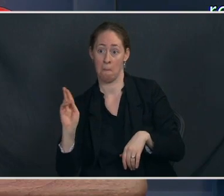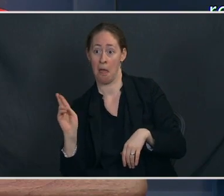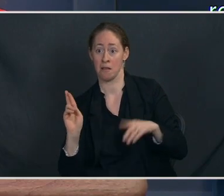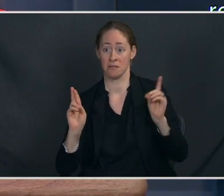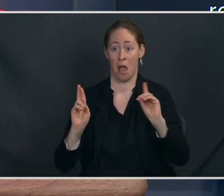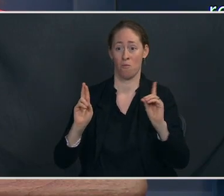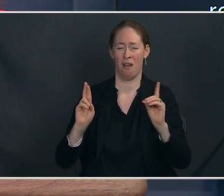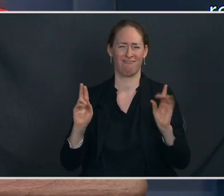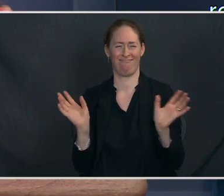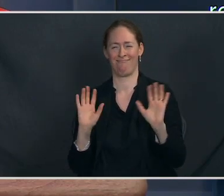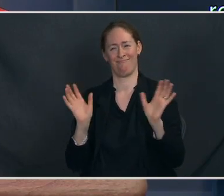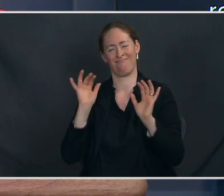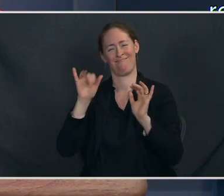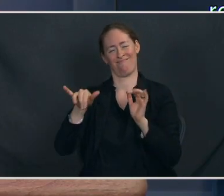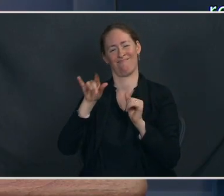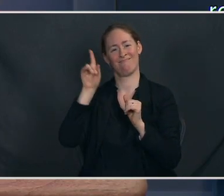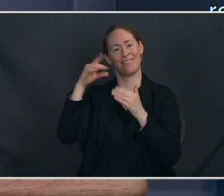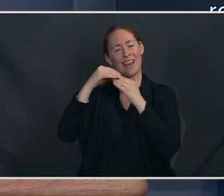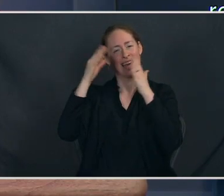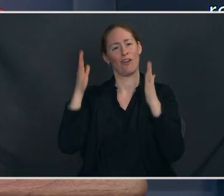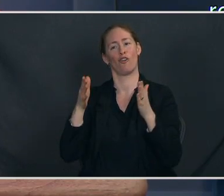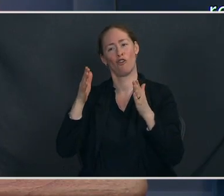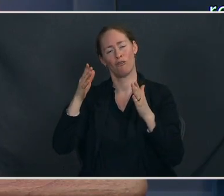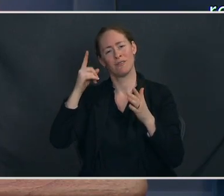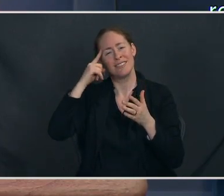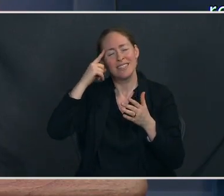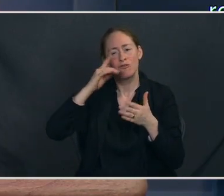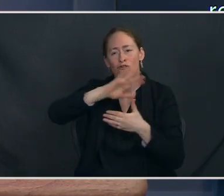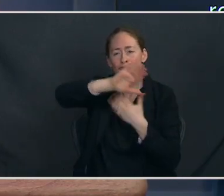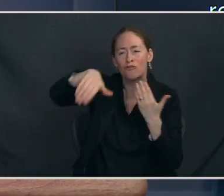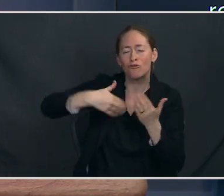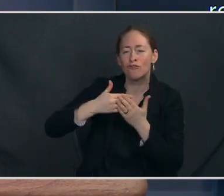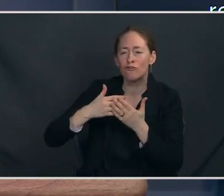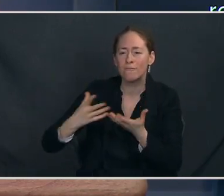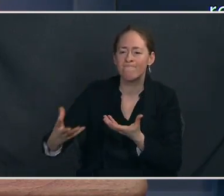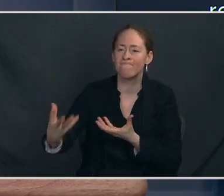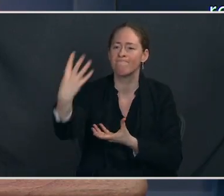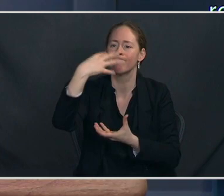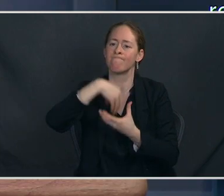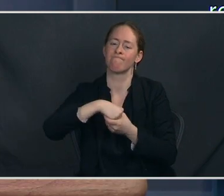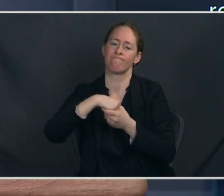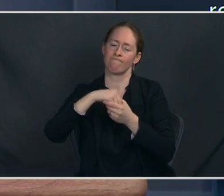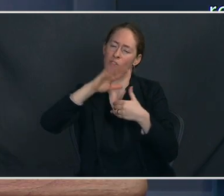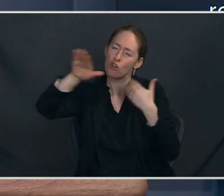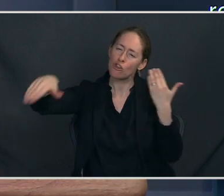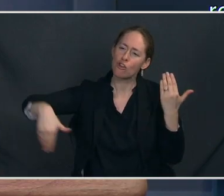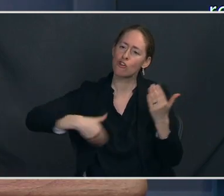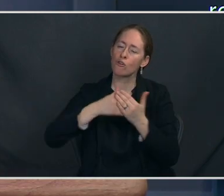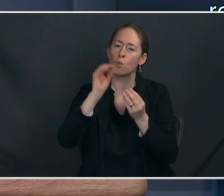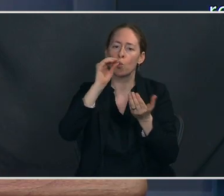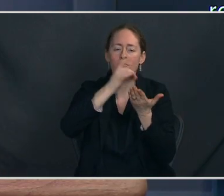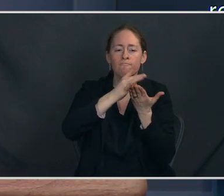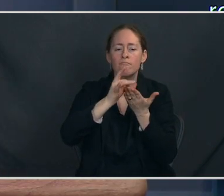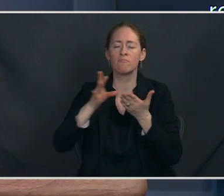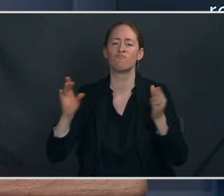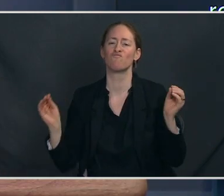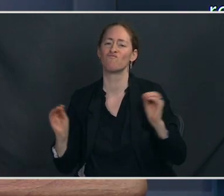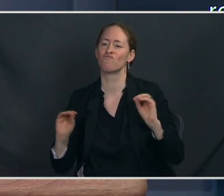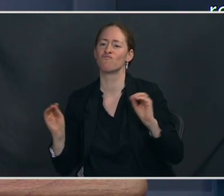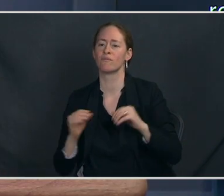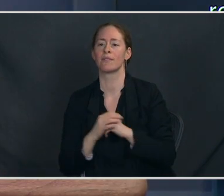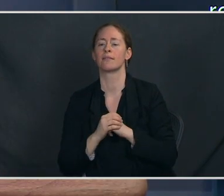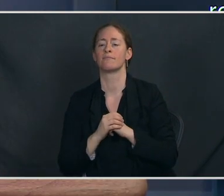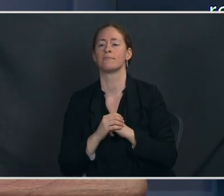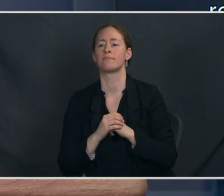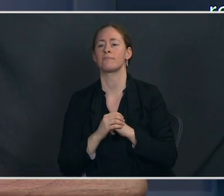taking because he wants to make sure he's delivering for all of the American people. Go ahead, all the way in the back. Thank you, Jan. I'm Marek Bolkowski from Polish Radio. The